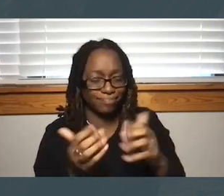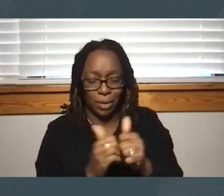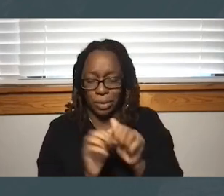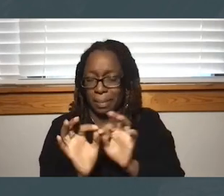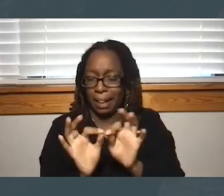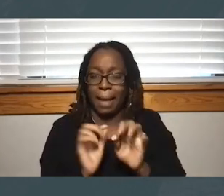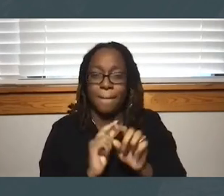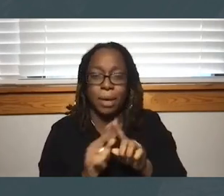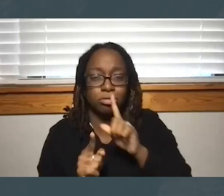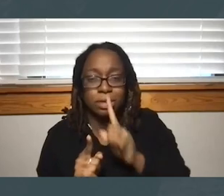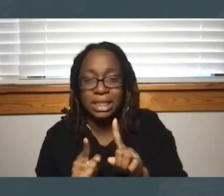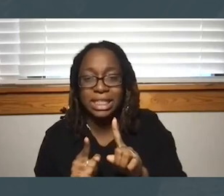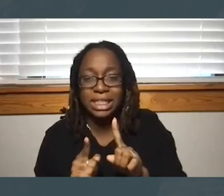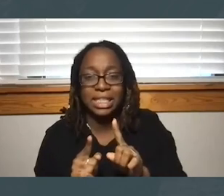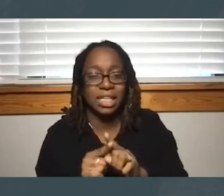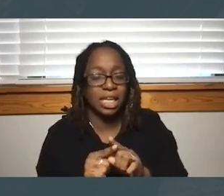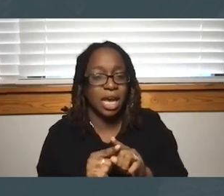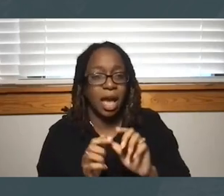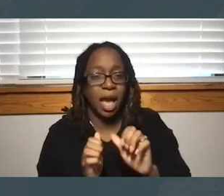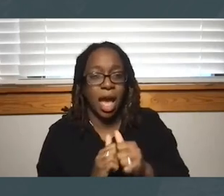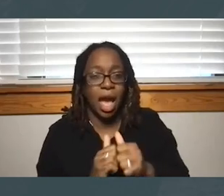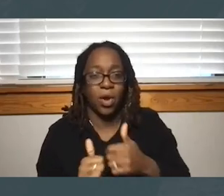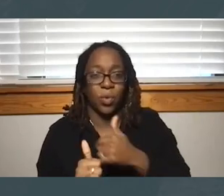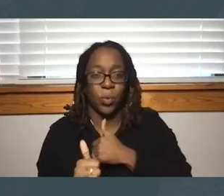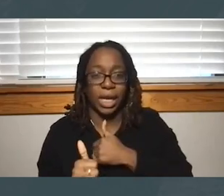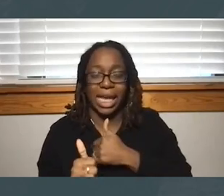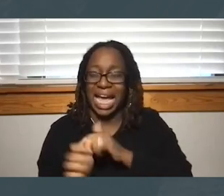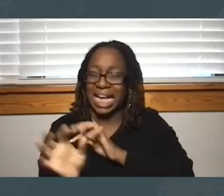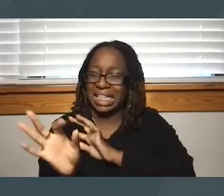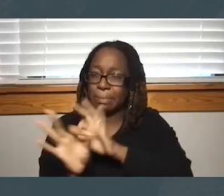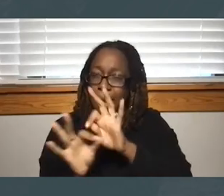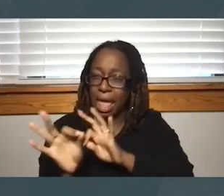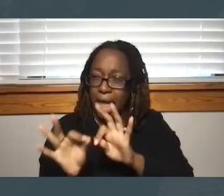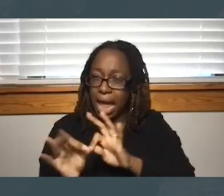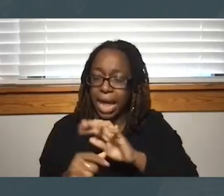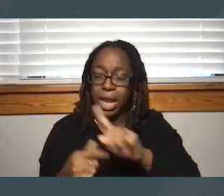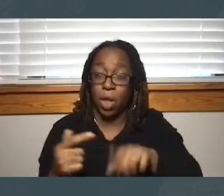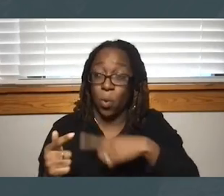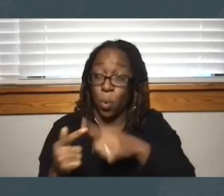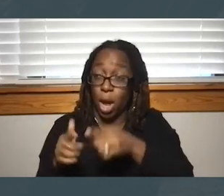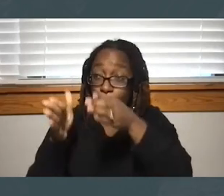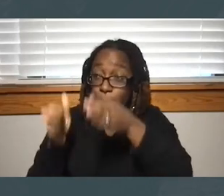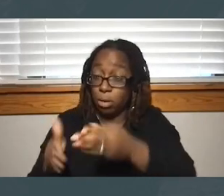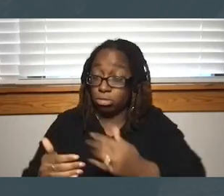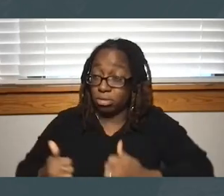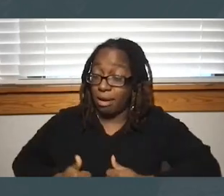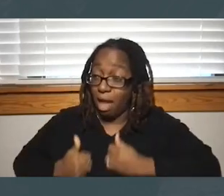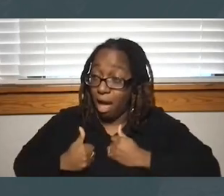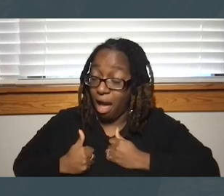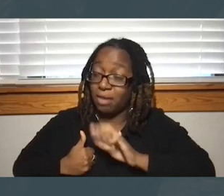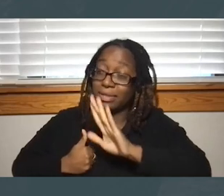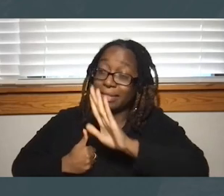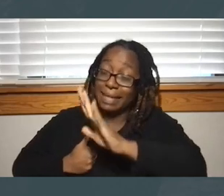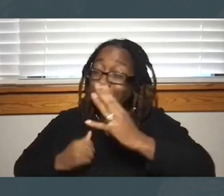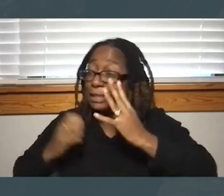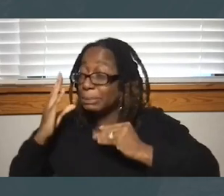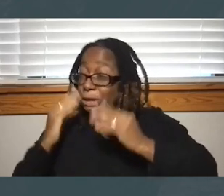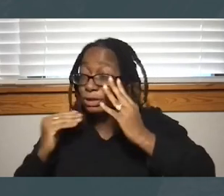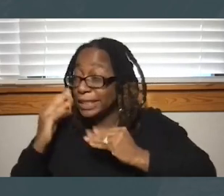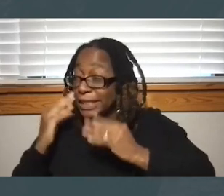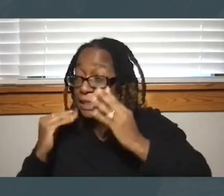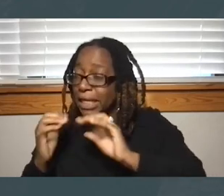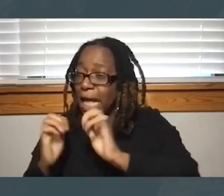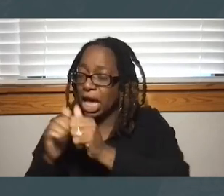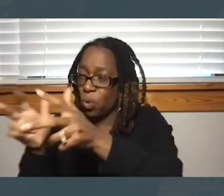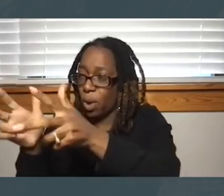transcribe the idea of a breath on the page, right? That's translation, right? How do you translate experiences? How do